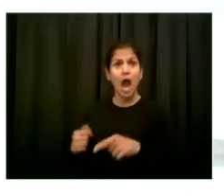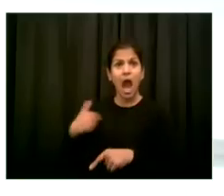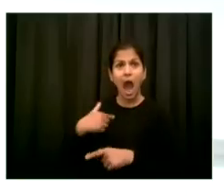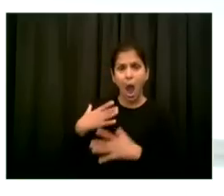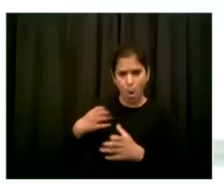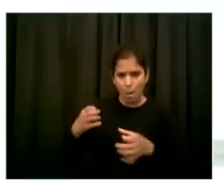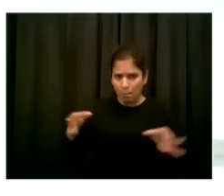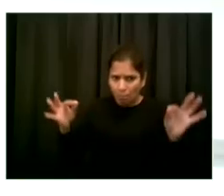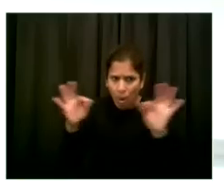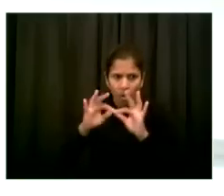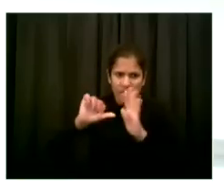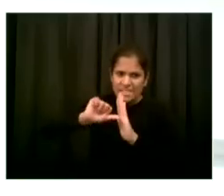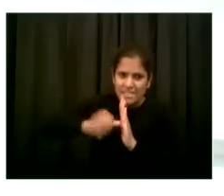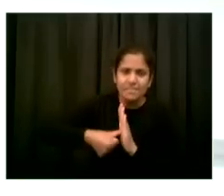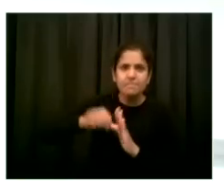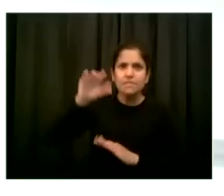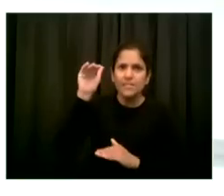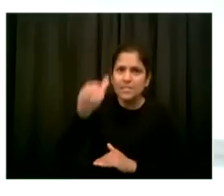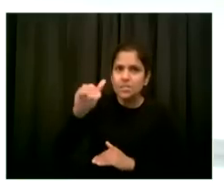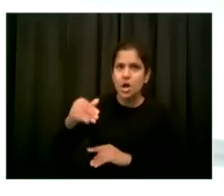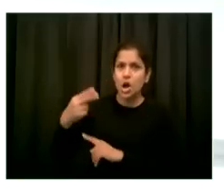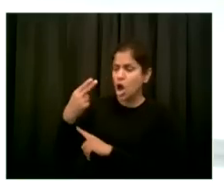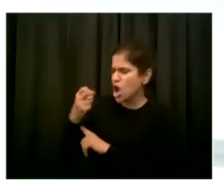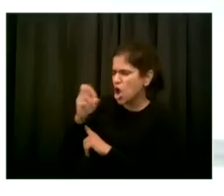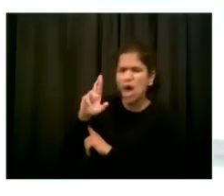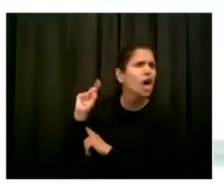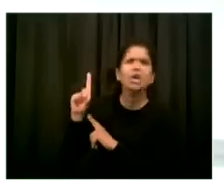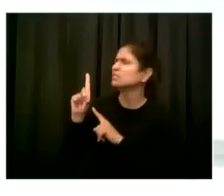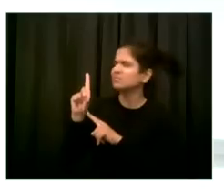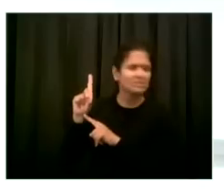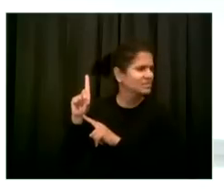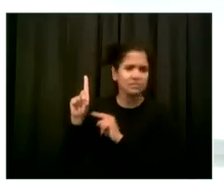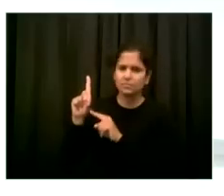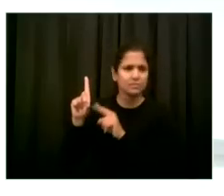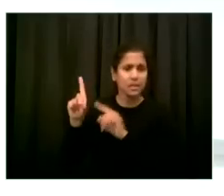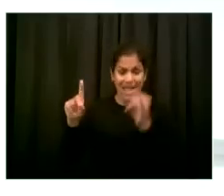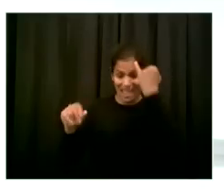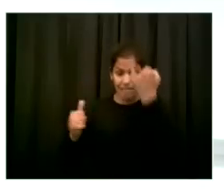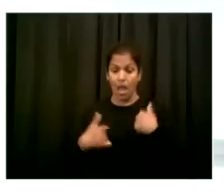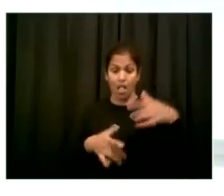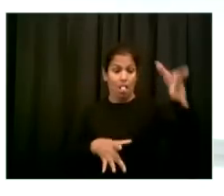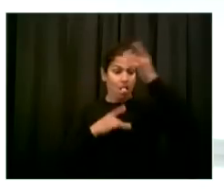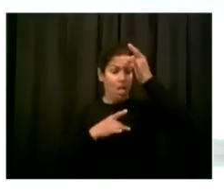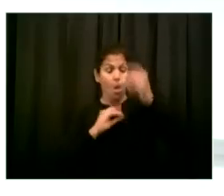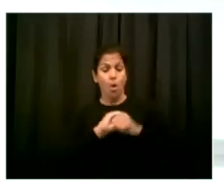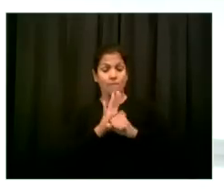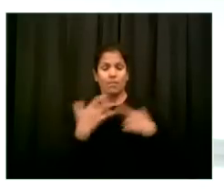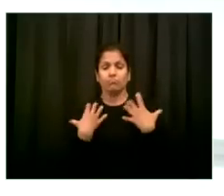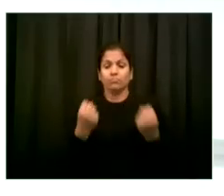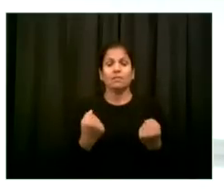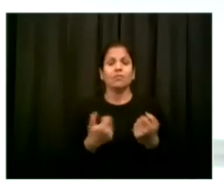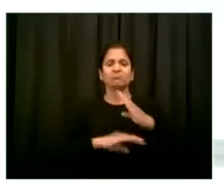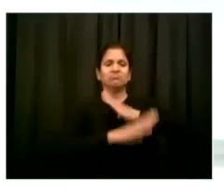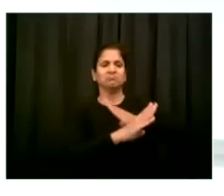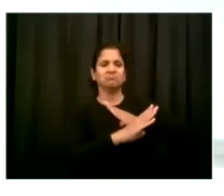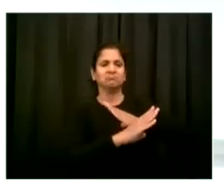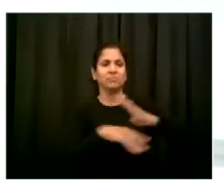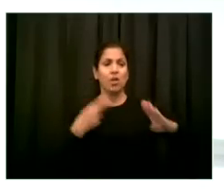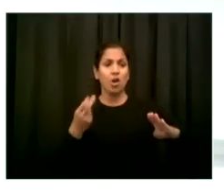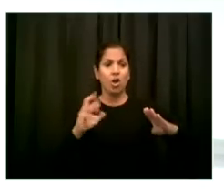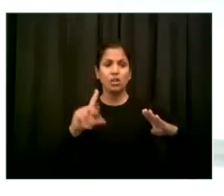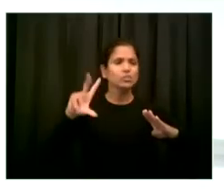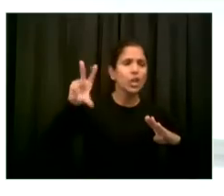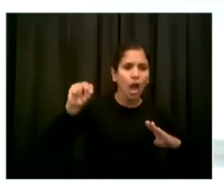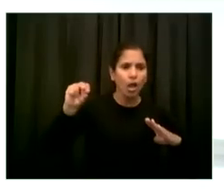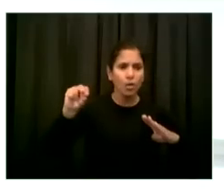other neighborhood in New York City. This is so important to ensure that people understand that,